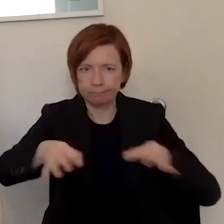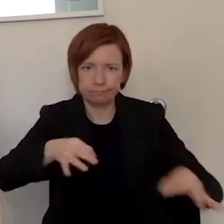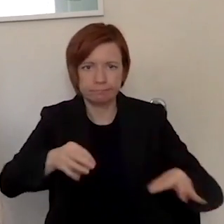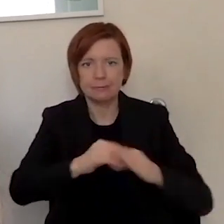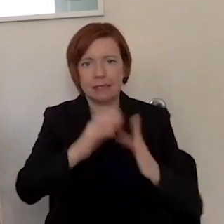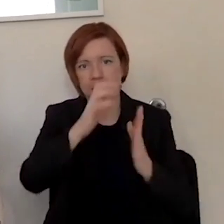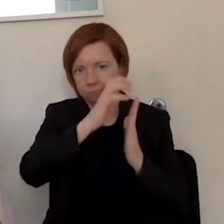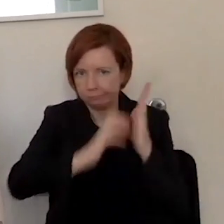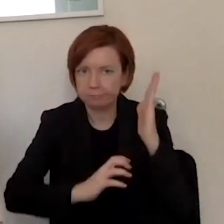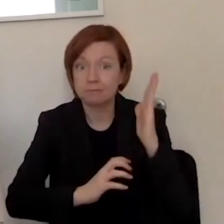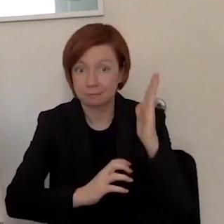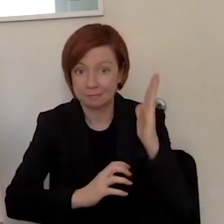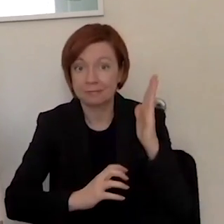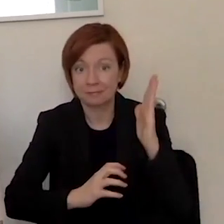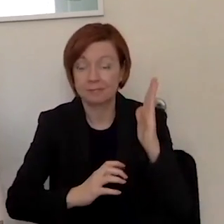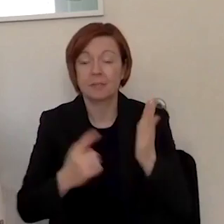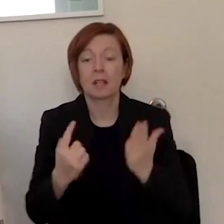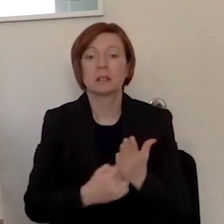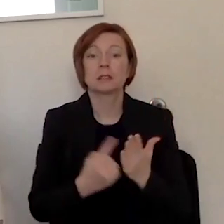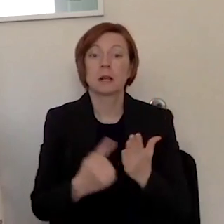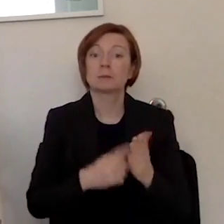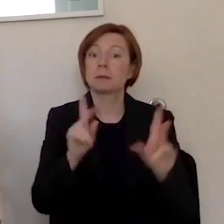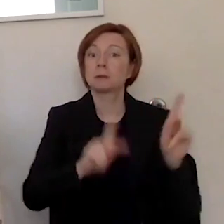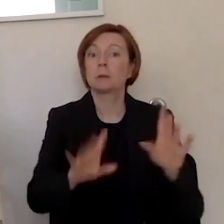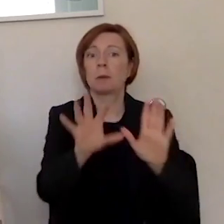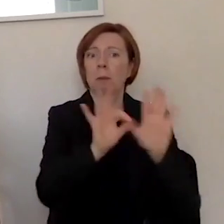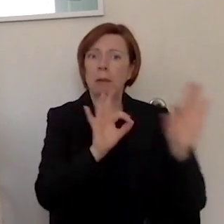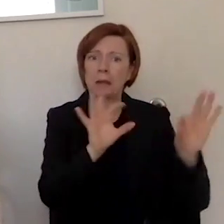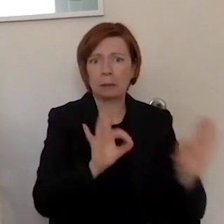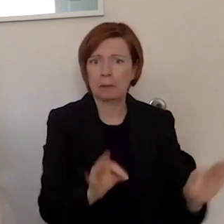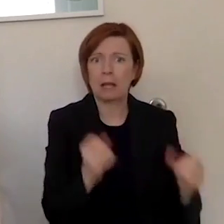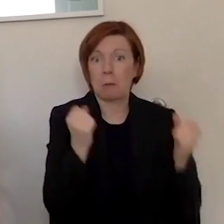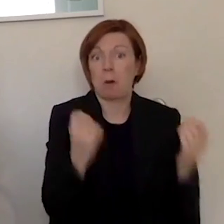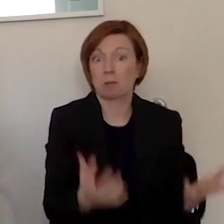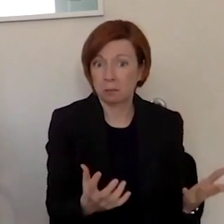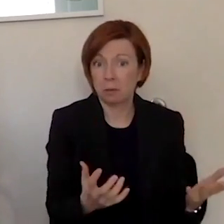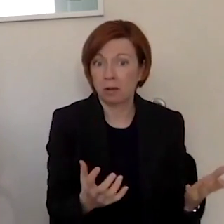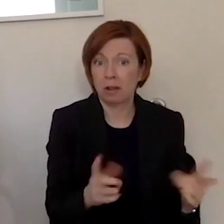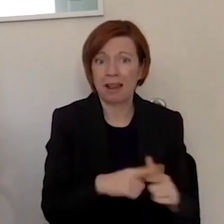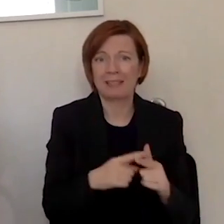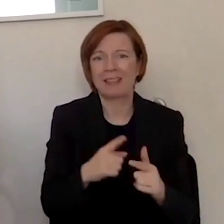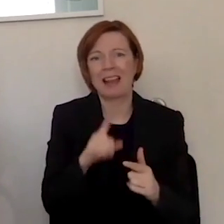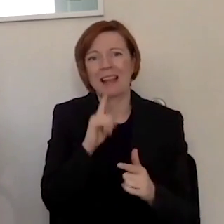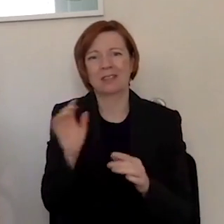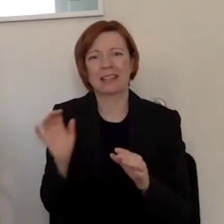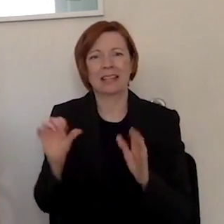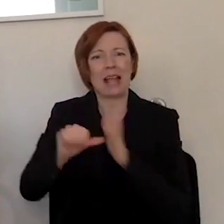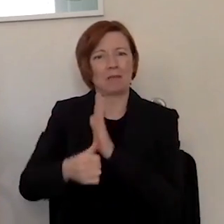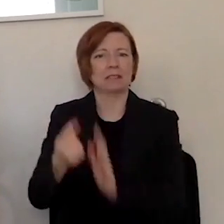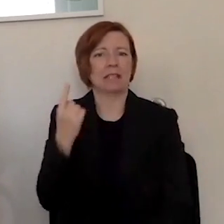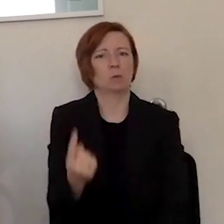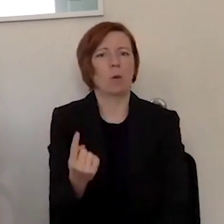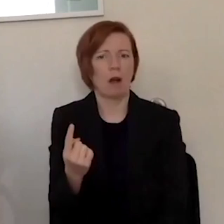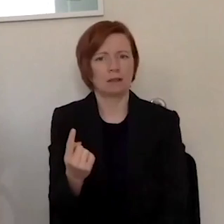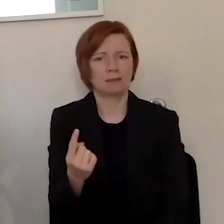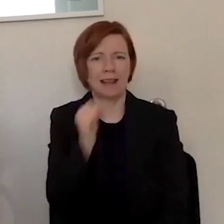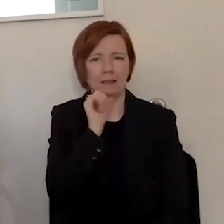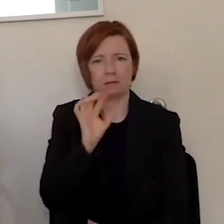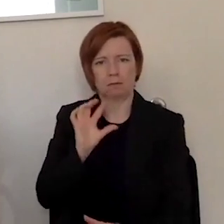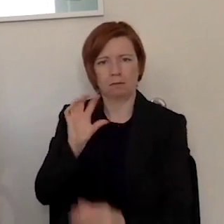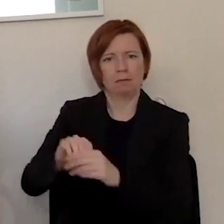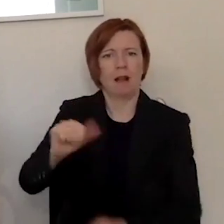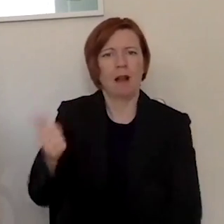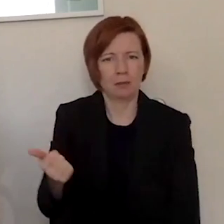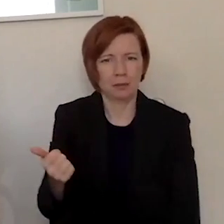in that application. Because sometimes we have people pick multiple social change intents and then they really only emphasize one and don't tie in